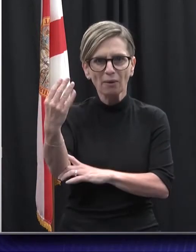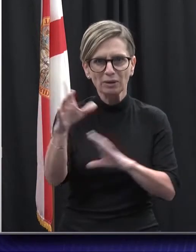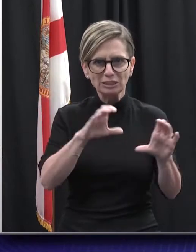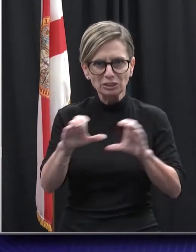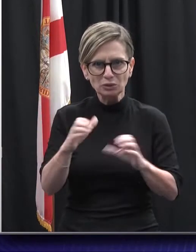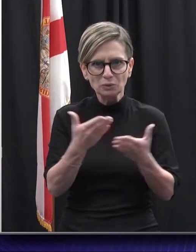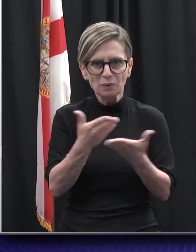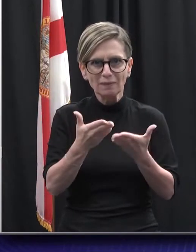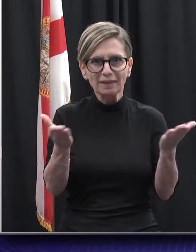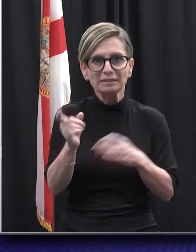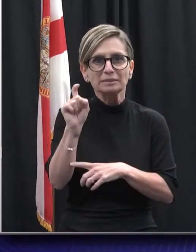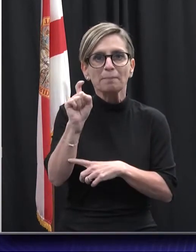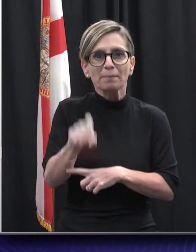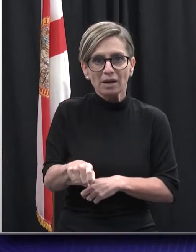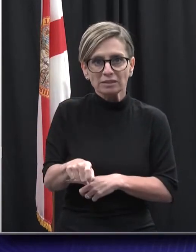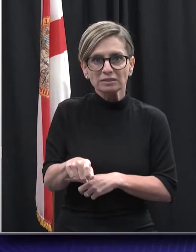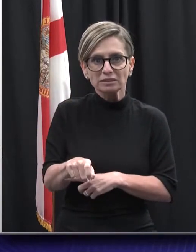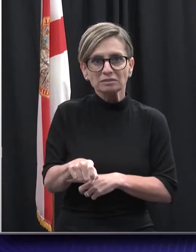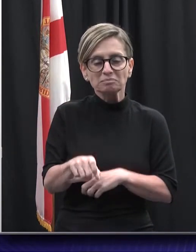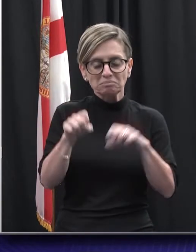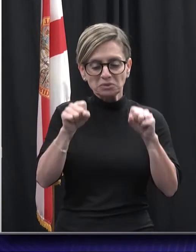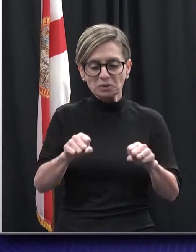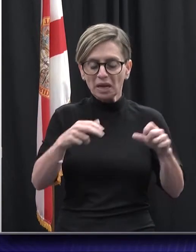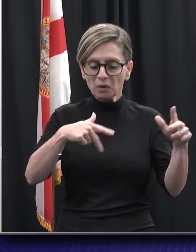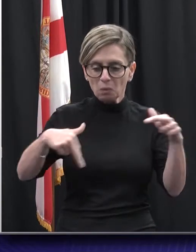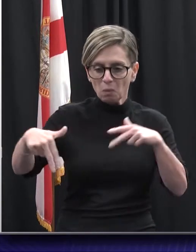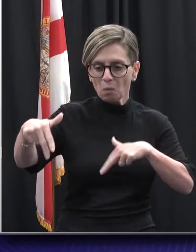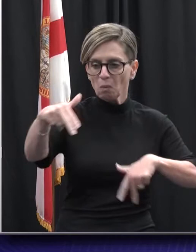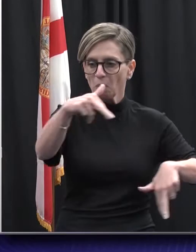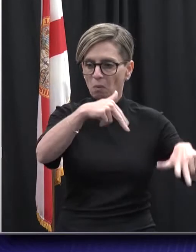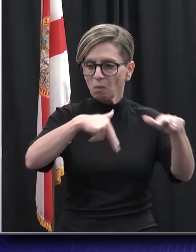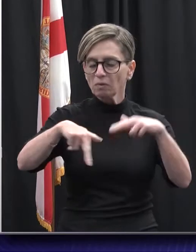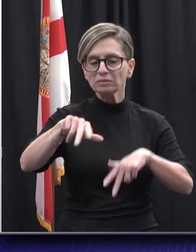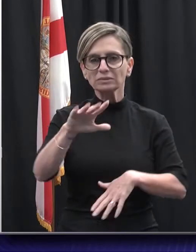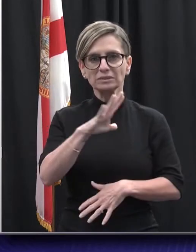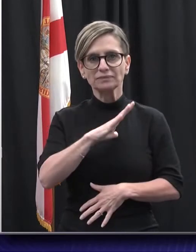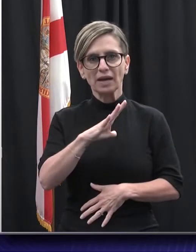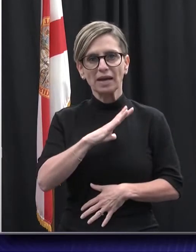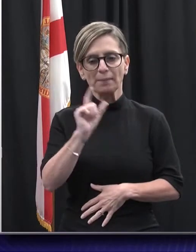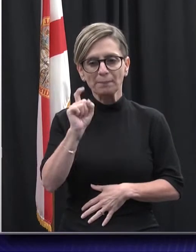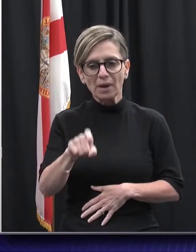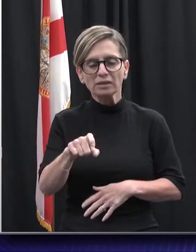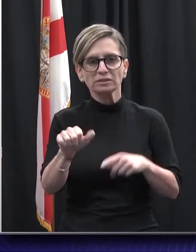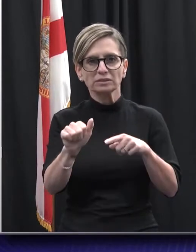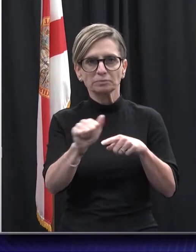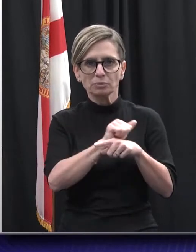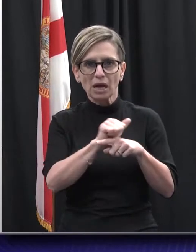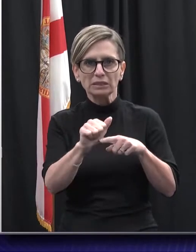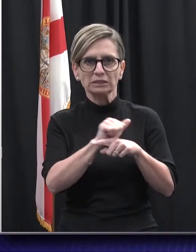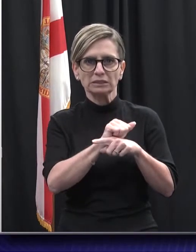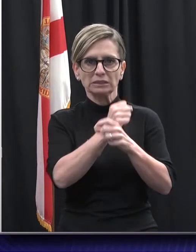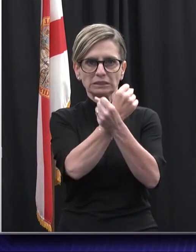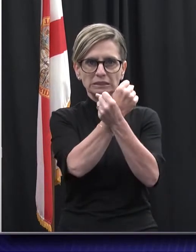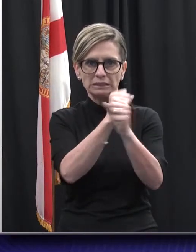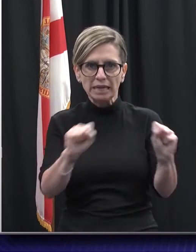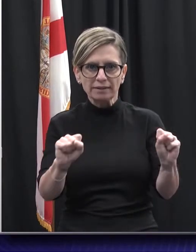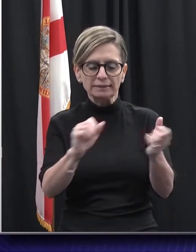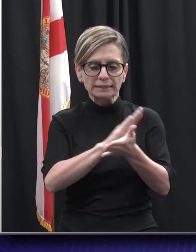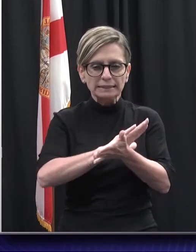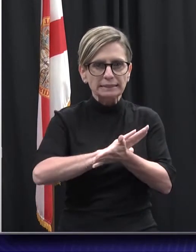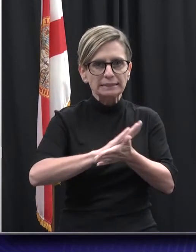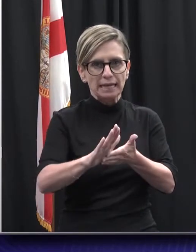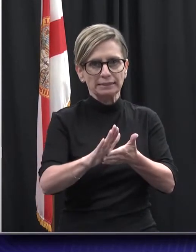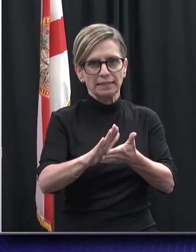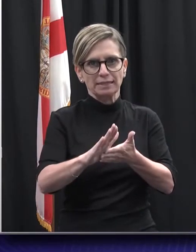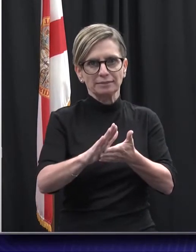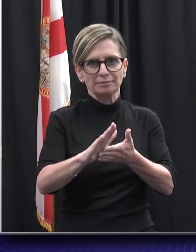able to go out and about as long as you're practicing your safety and your sanitization and everything. We are not looking to go out there and